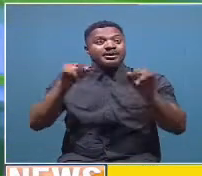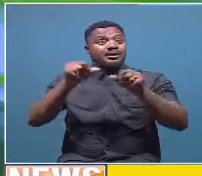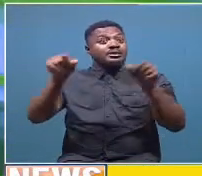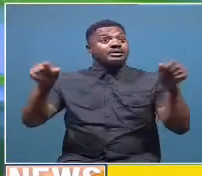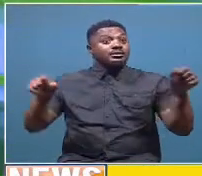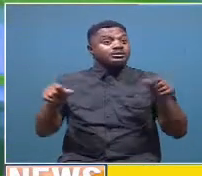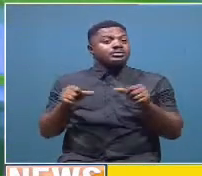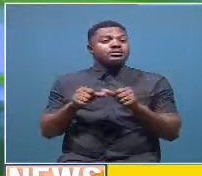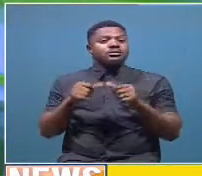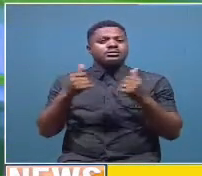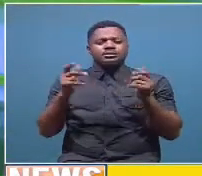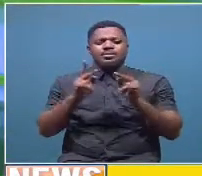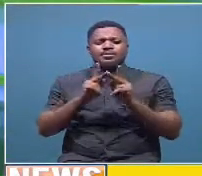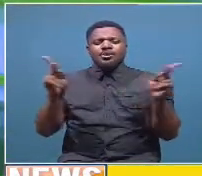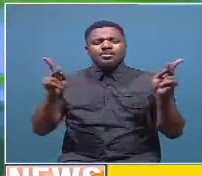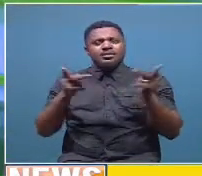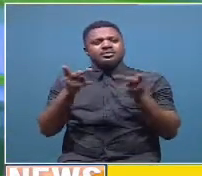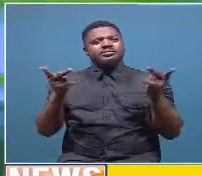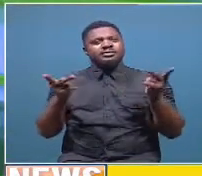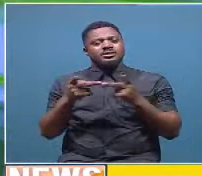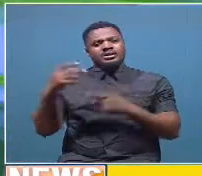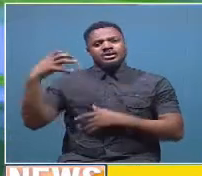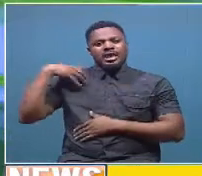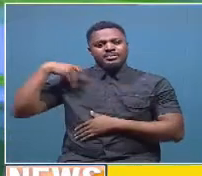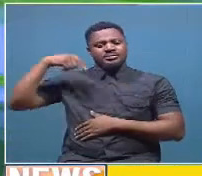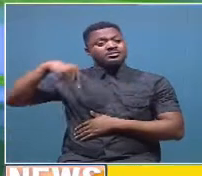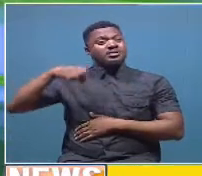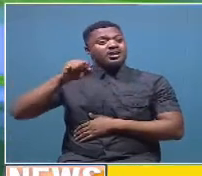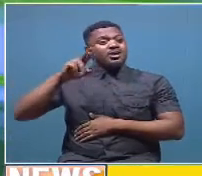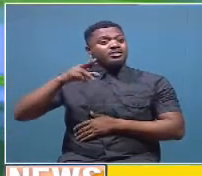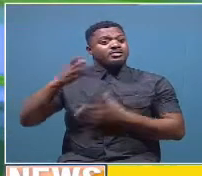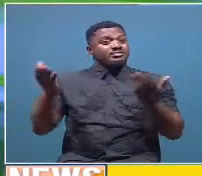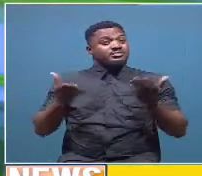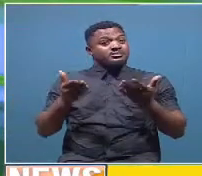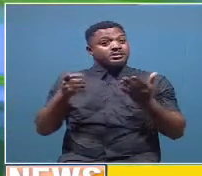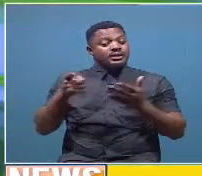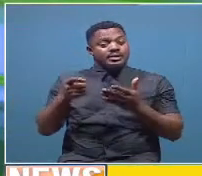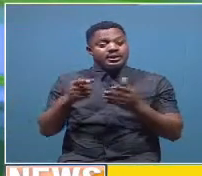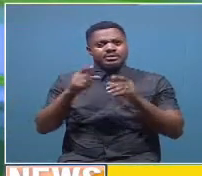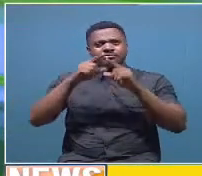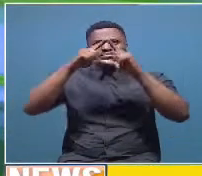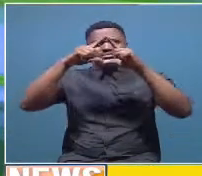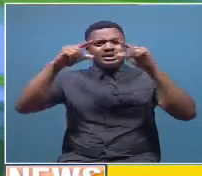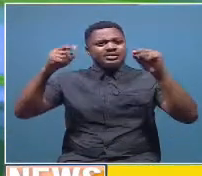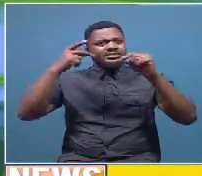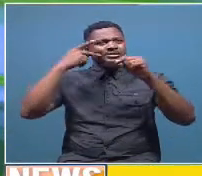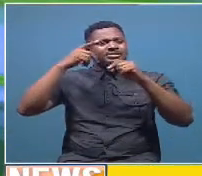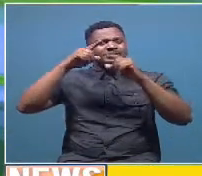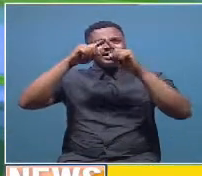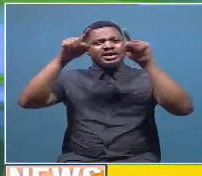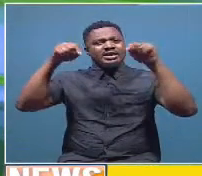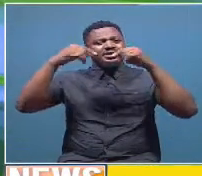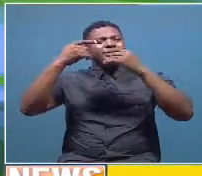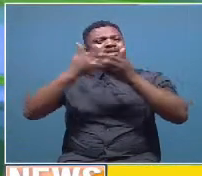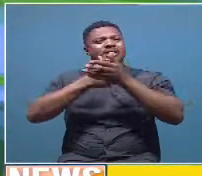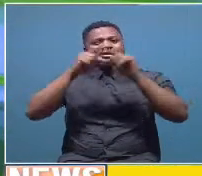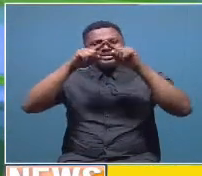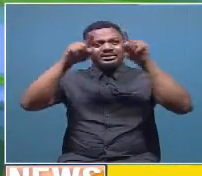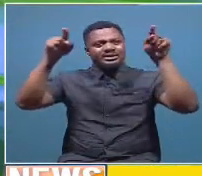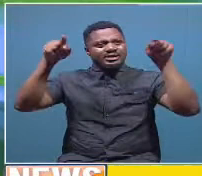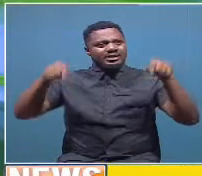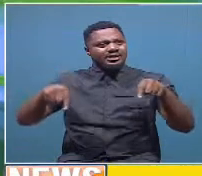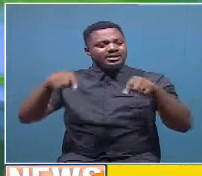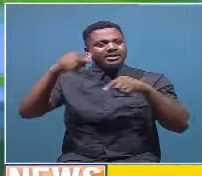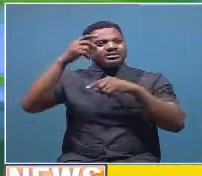Square, is a public square in the capital city, Accra. This monument is a legacy of